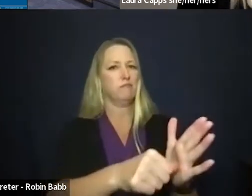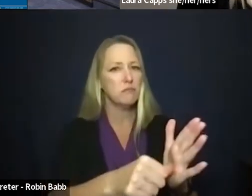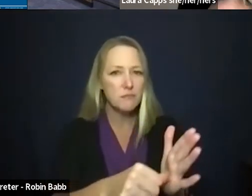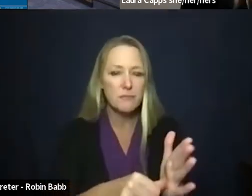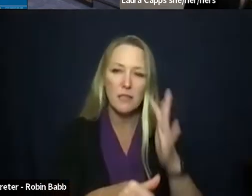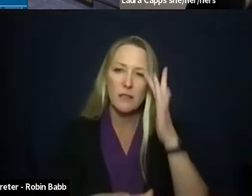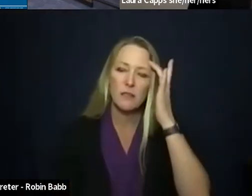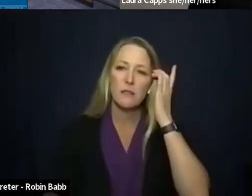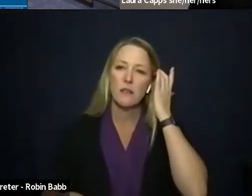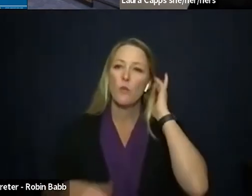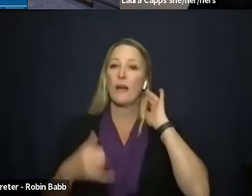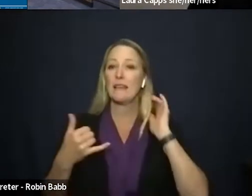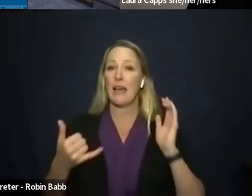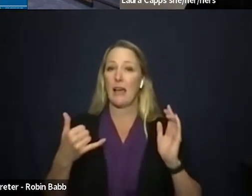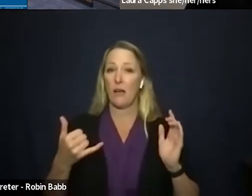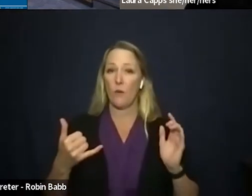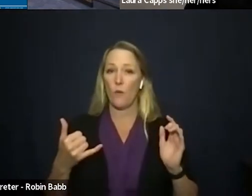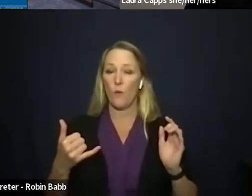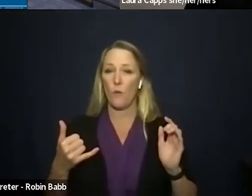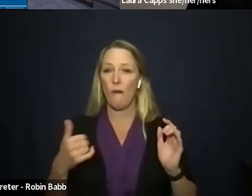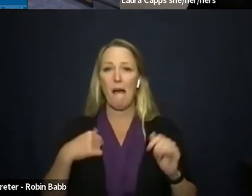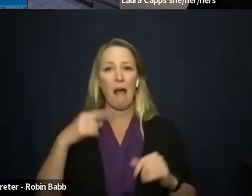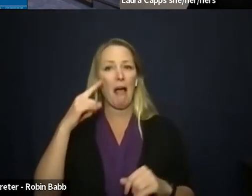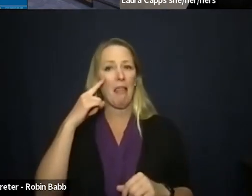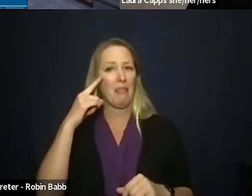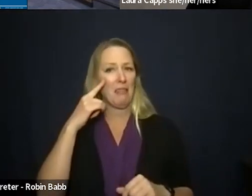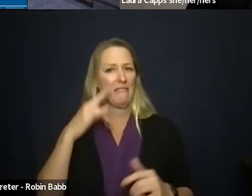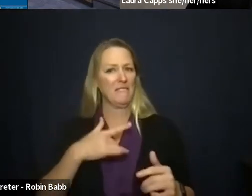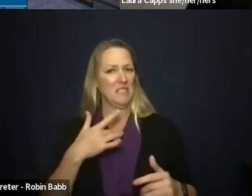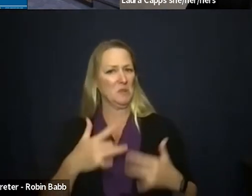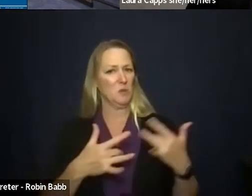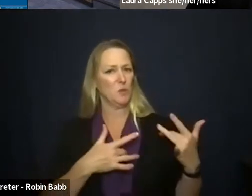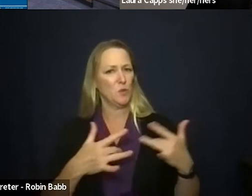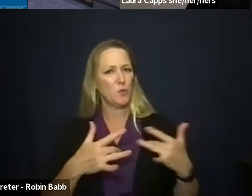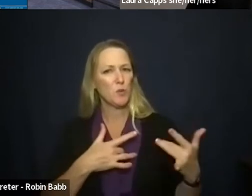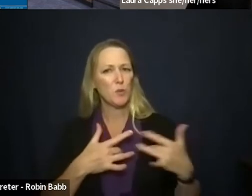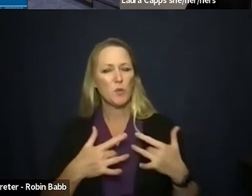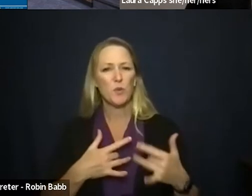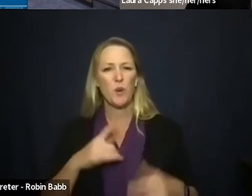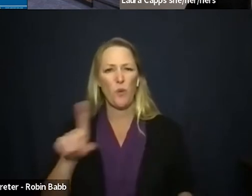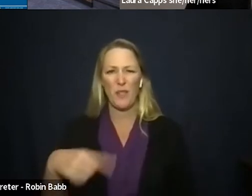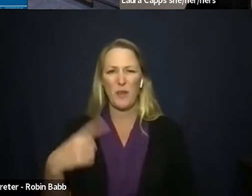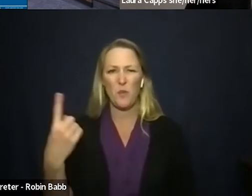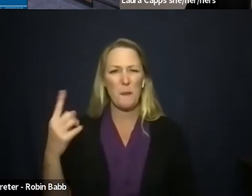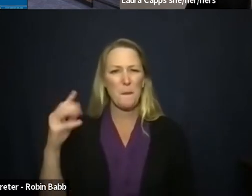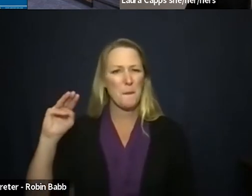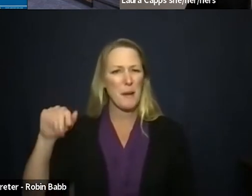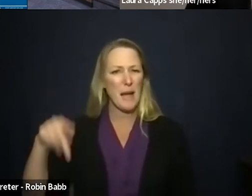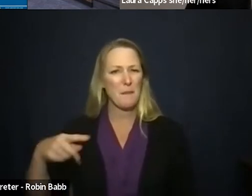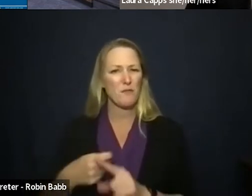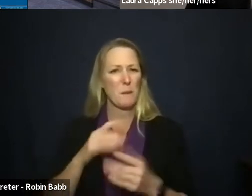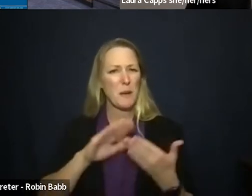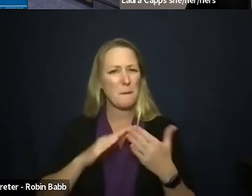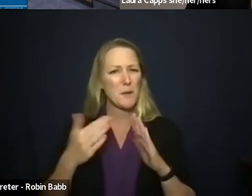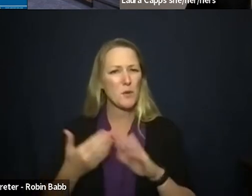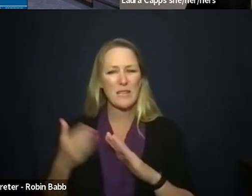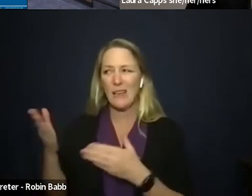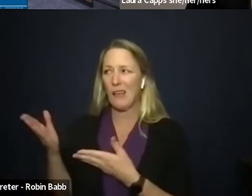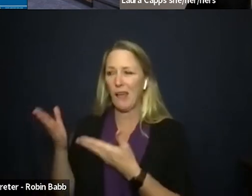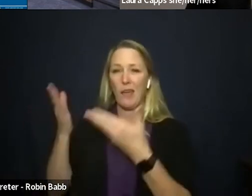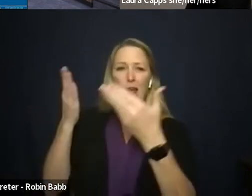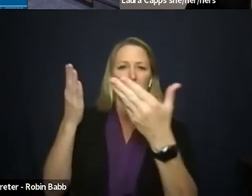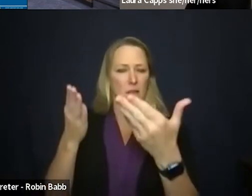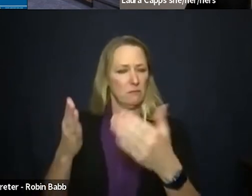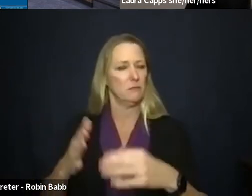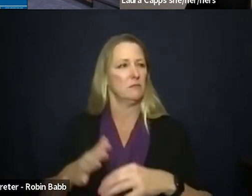at this point in time i think it's concerning that there was only one map from the community submitted that that speaks